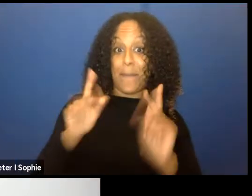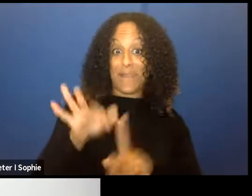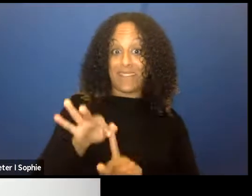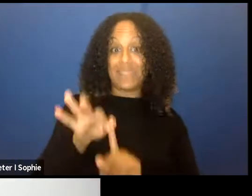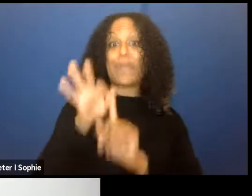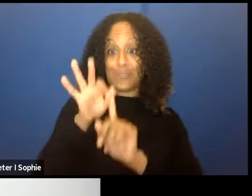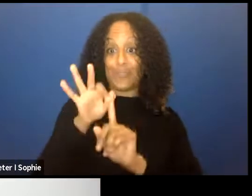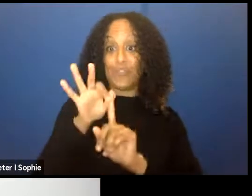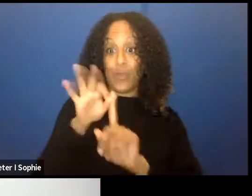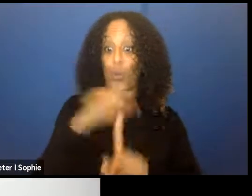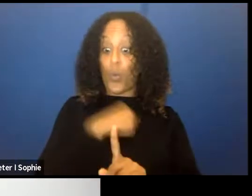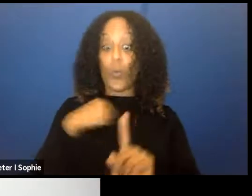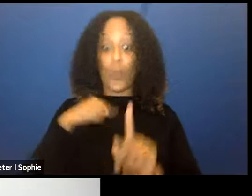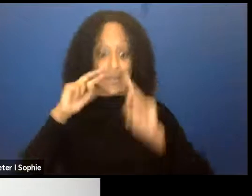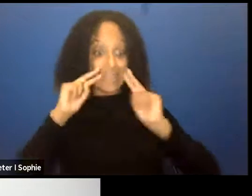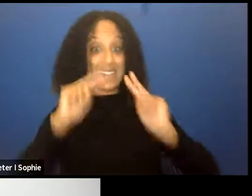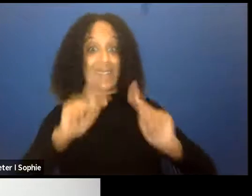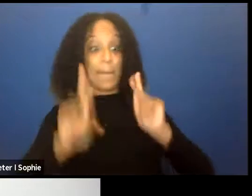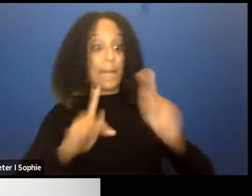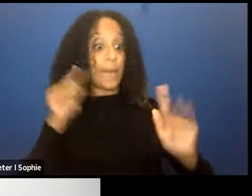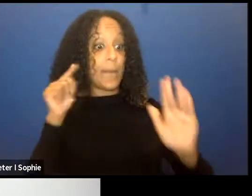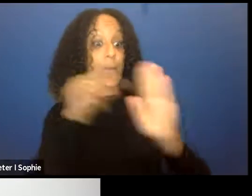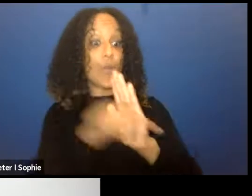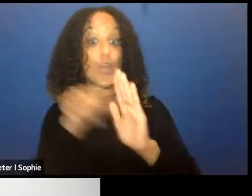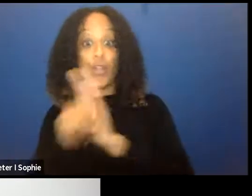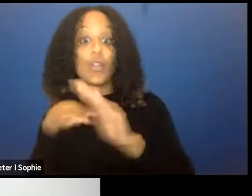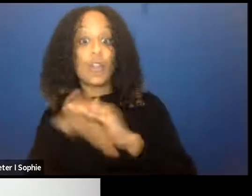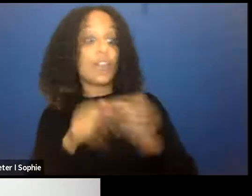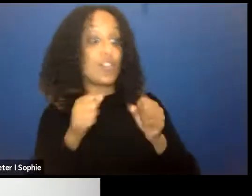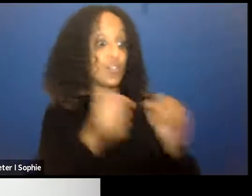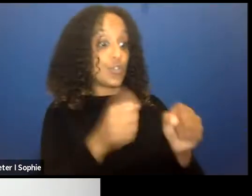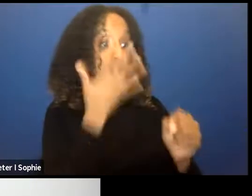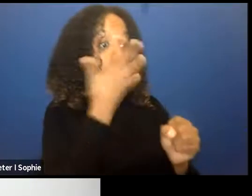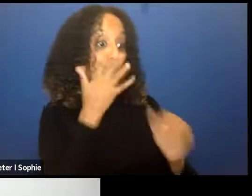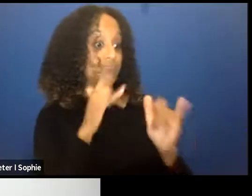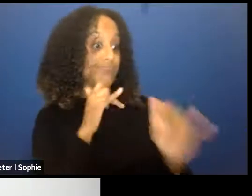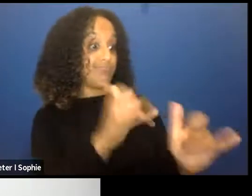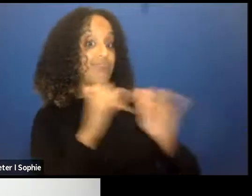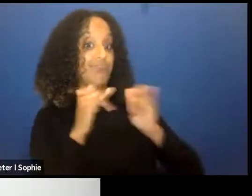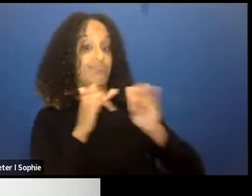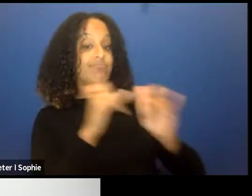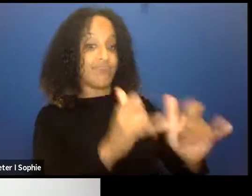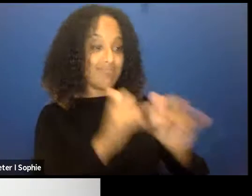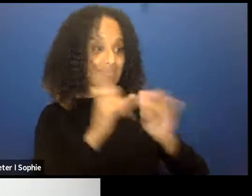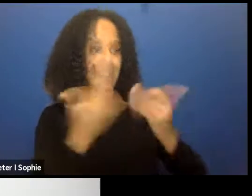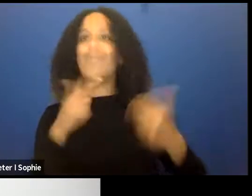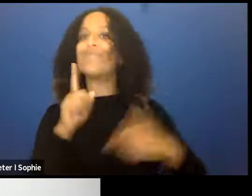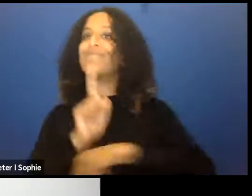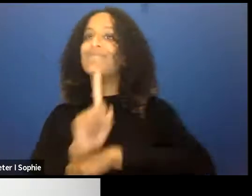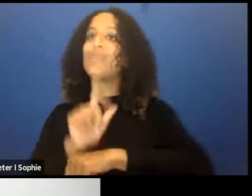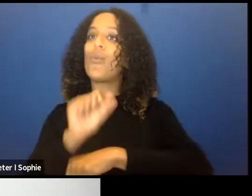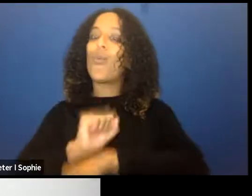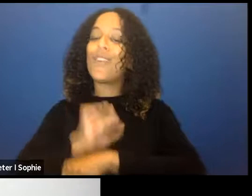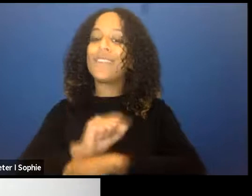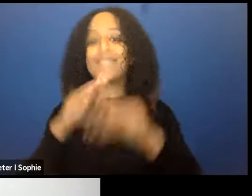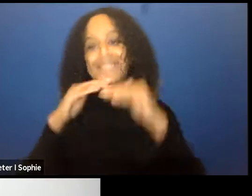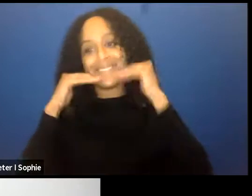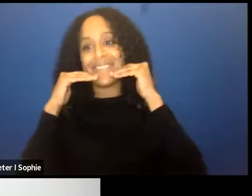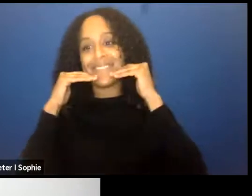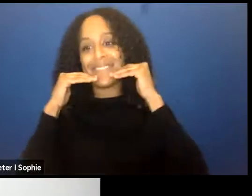we're seeing people be murdered in the streets who look like us. And then I have to come into work,